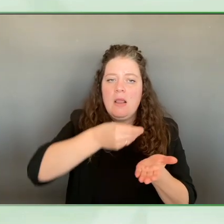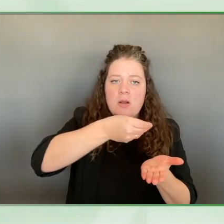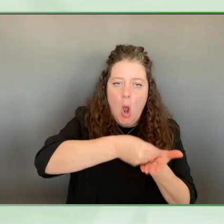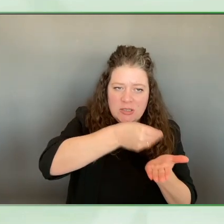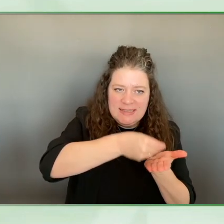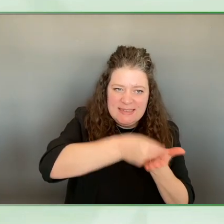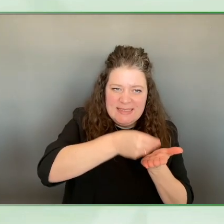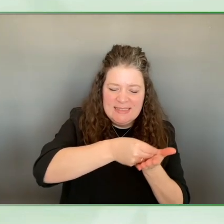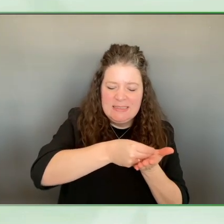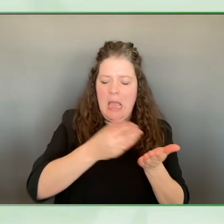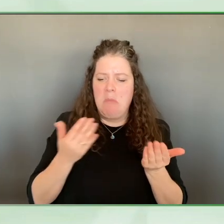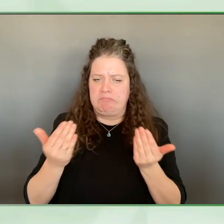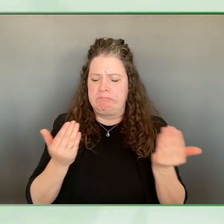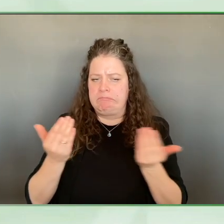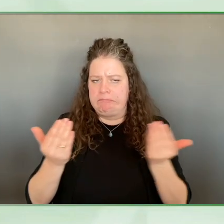cost.